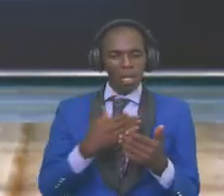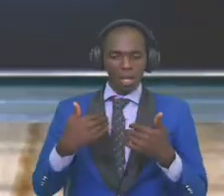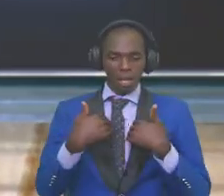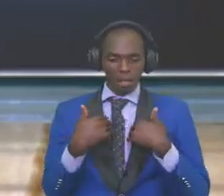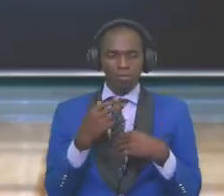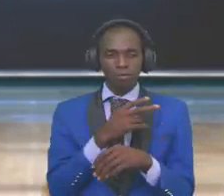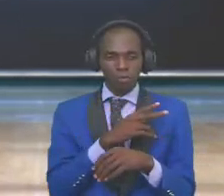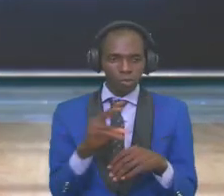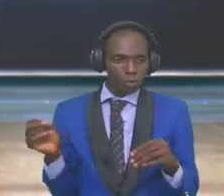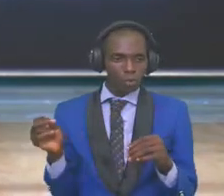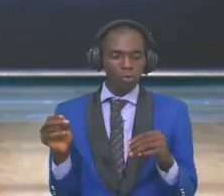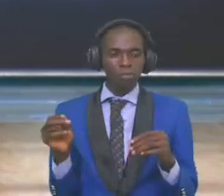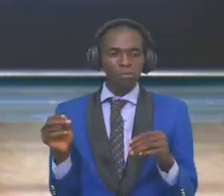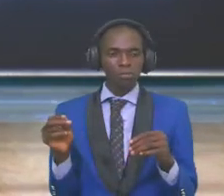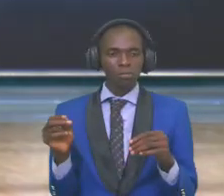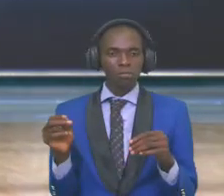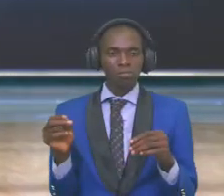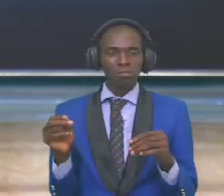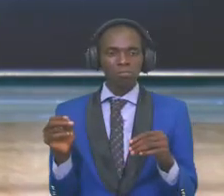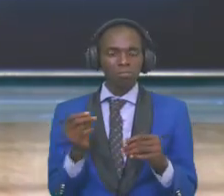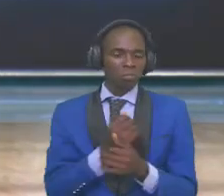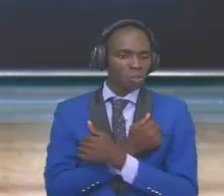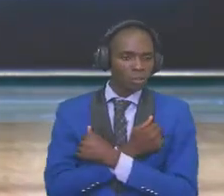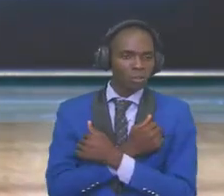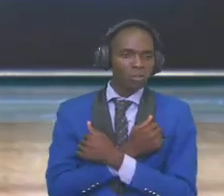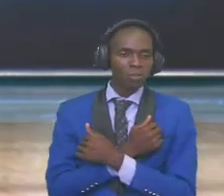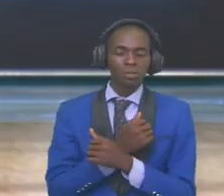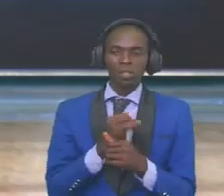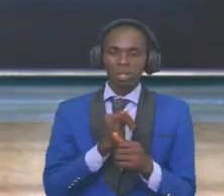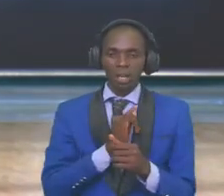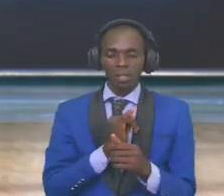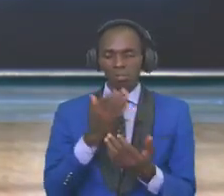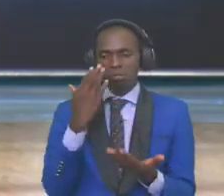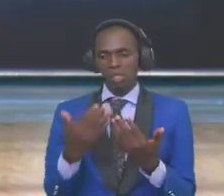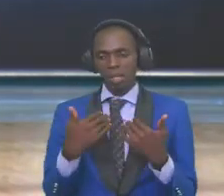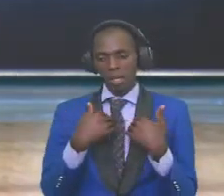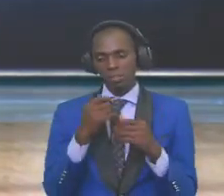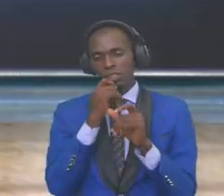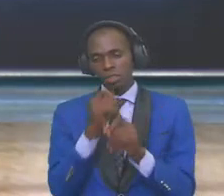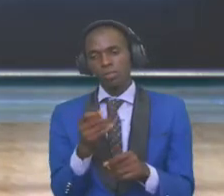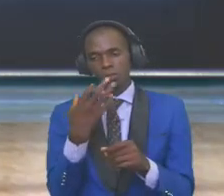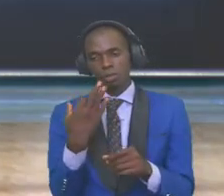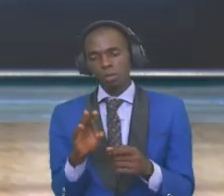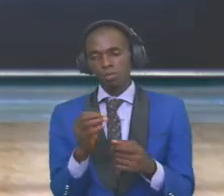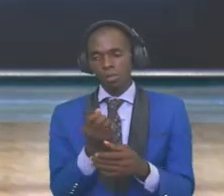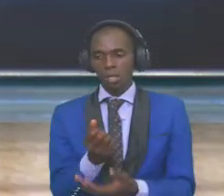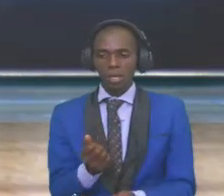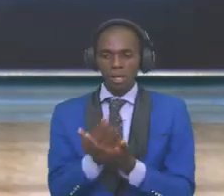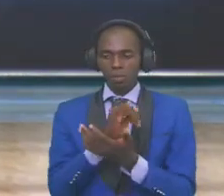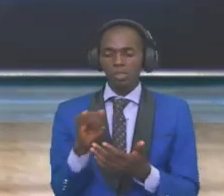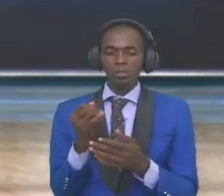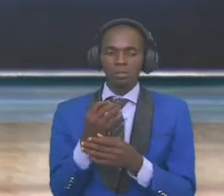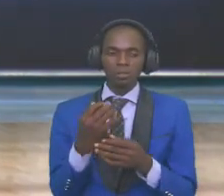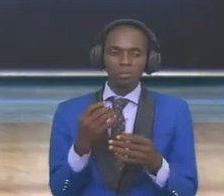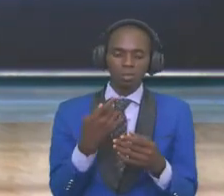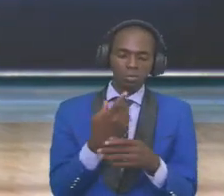to heal, to deliver, to solve problem, to move mountain, and though I